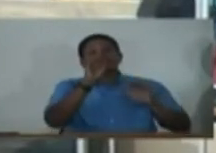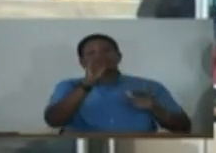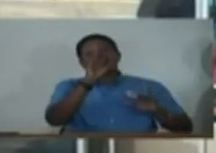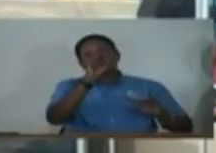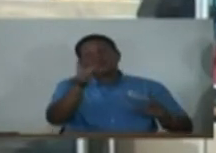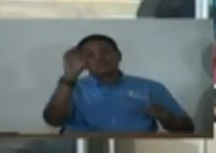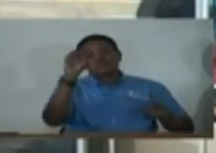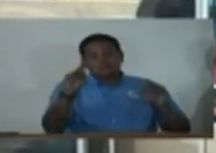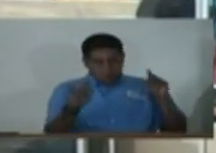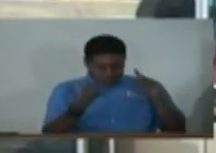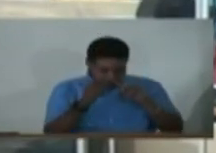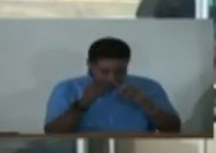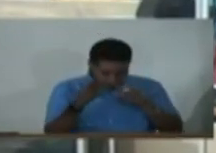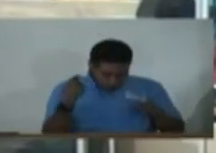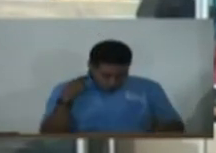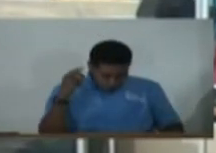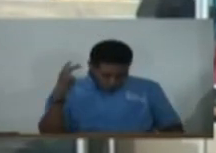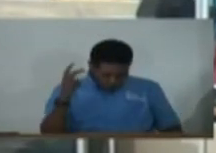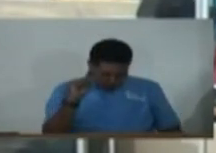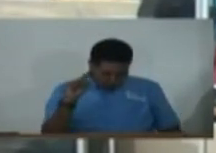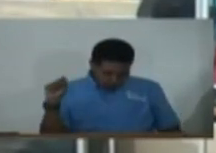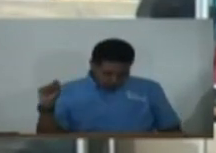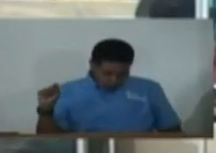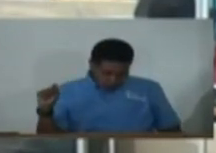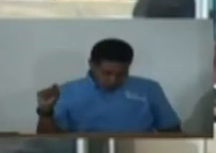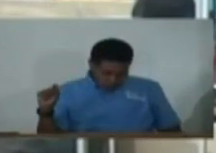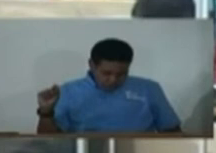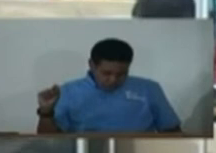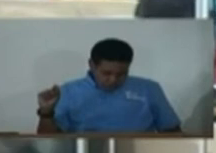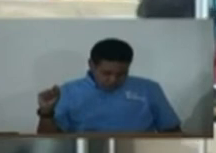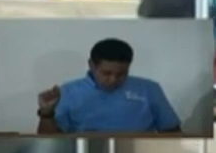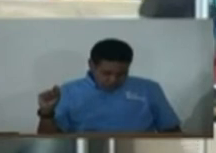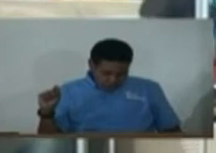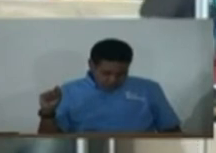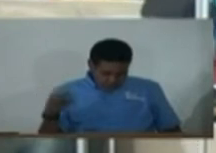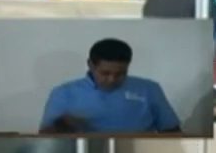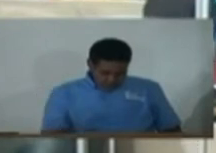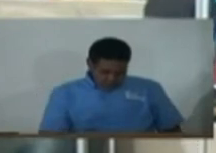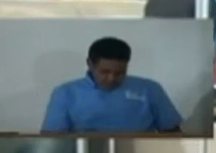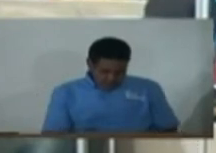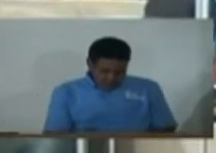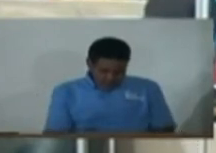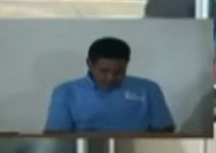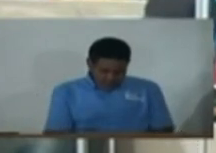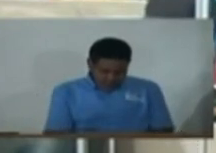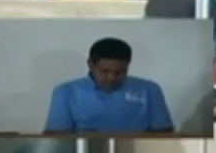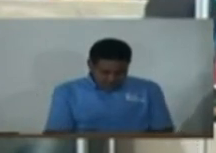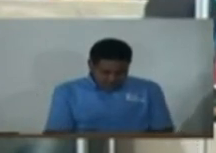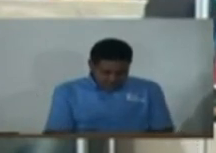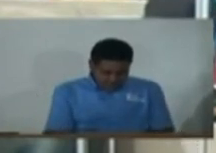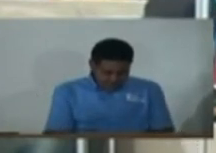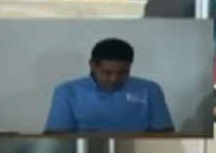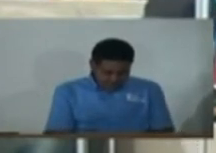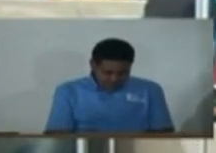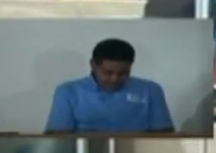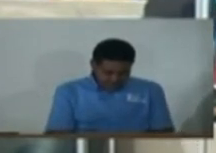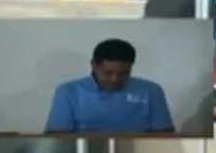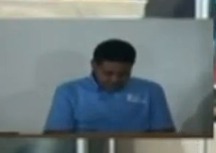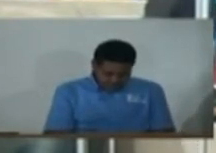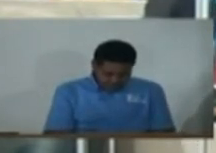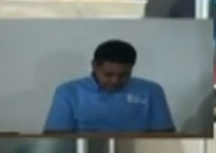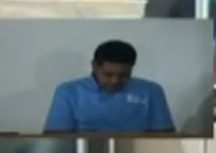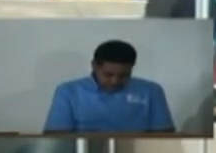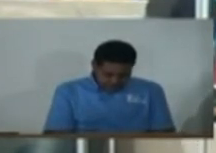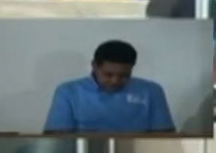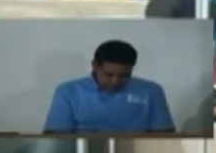reminder, normal worship or memorial services are permitted, but no